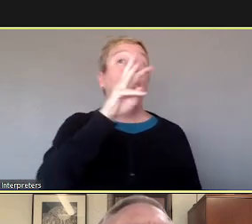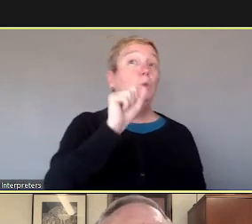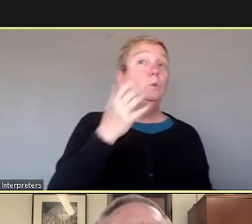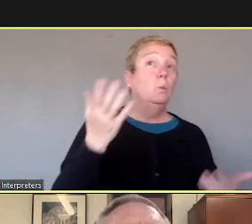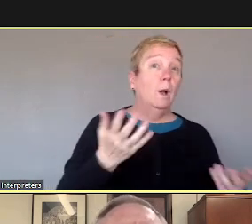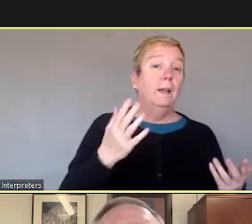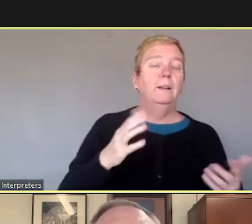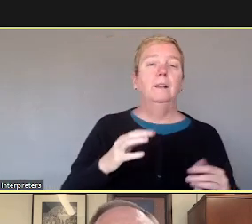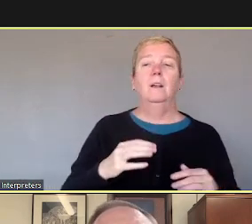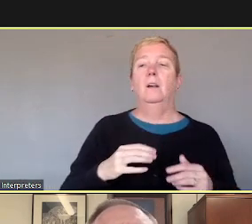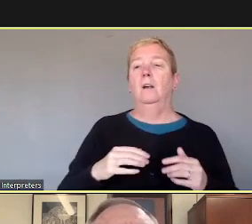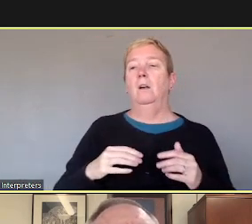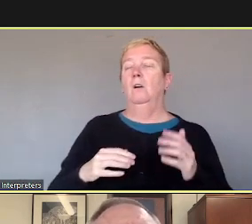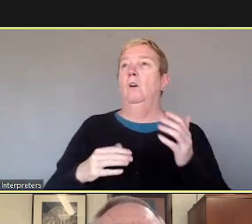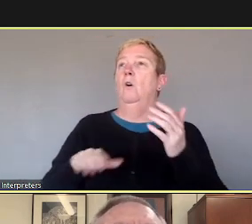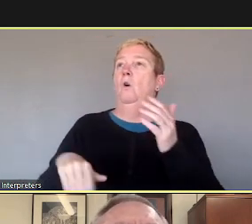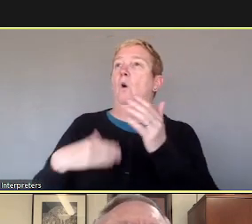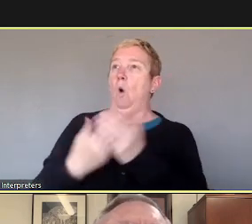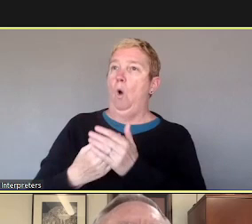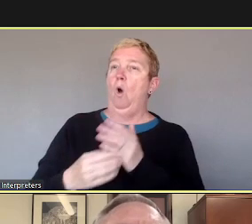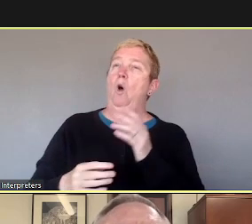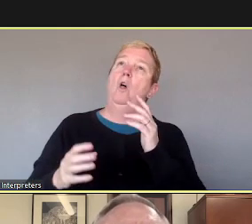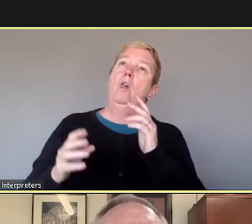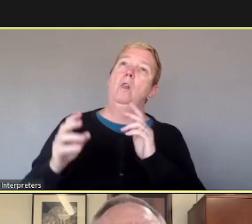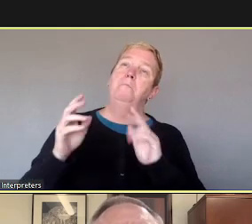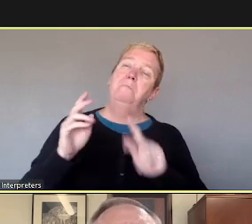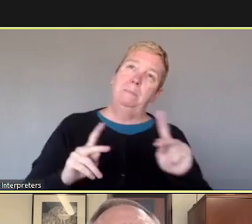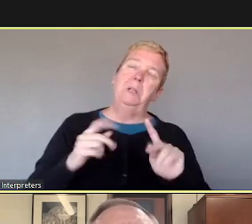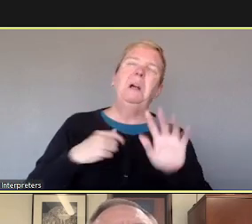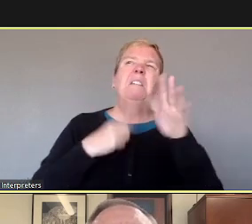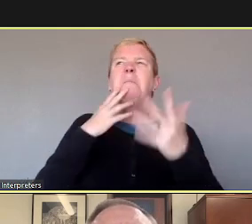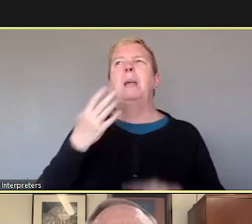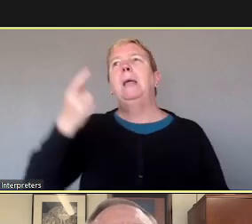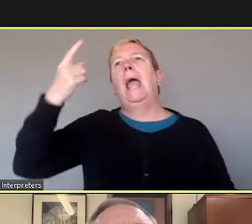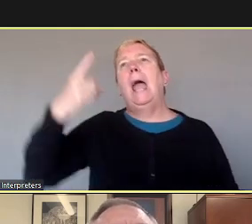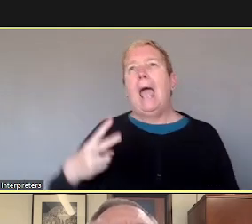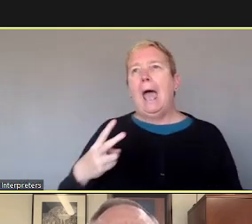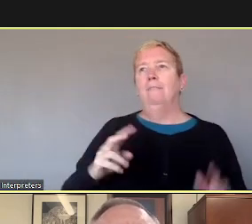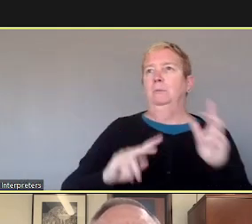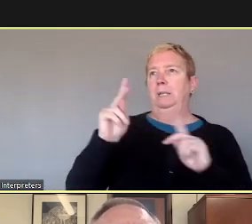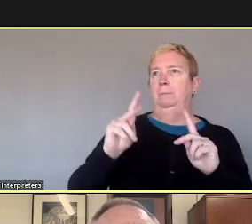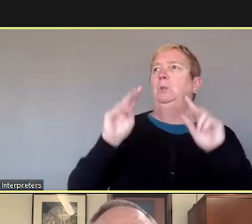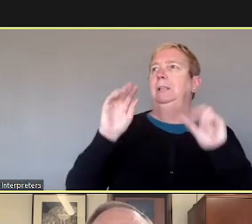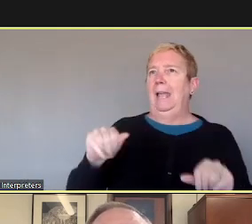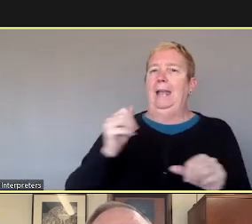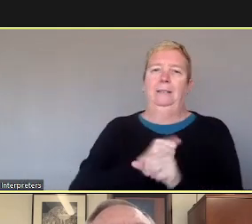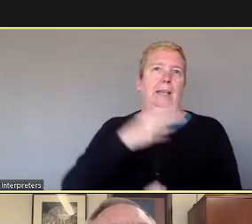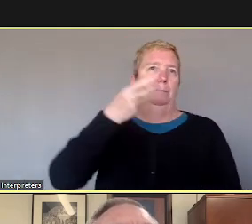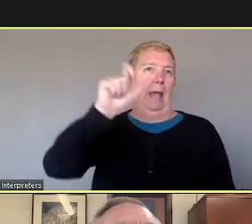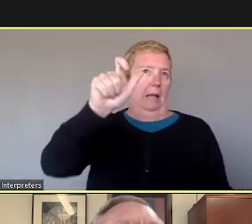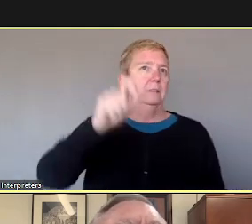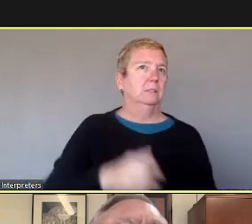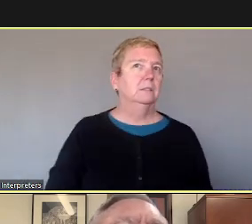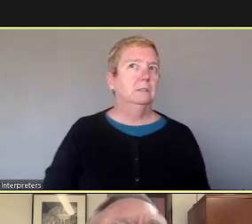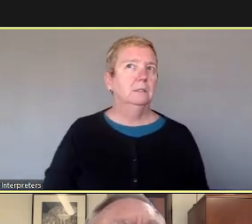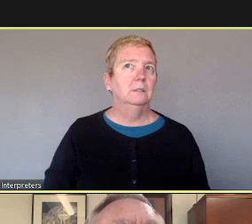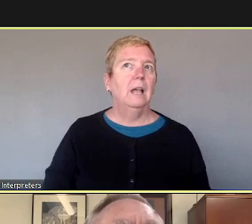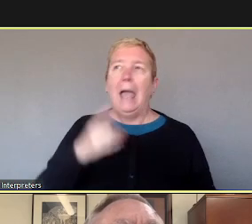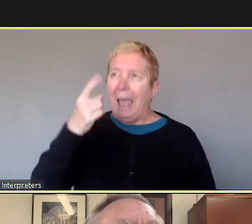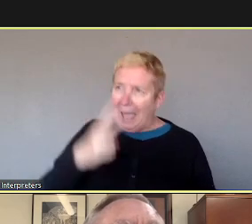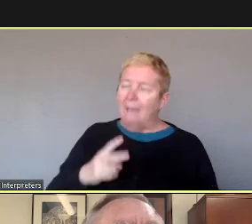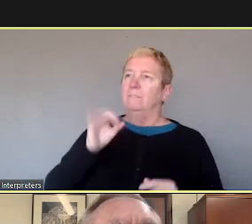all comers, maybe up to half of New Mexicans, are eligible for these treatments. And we've